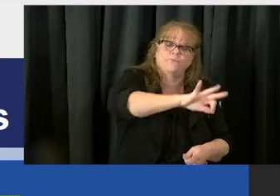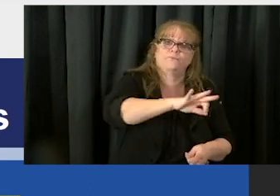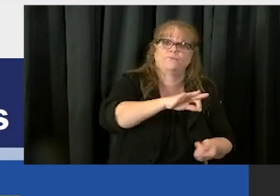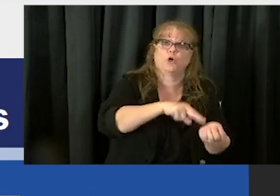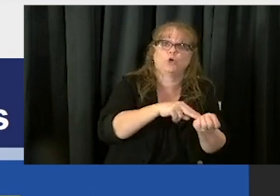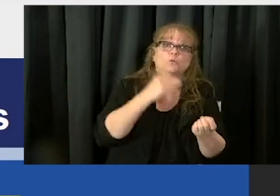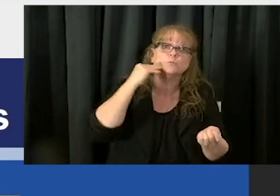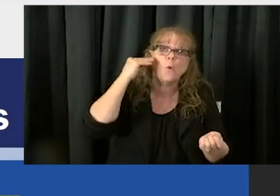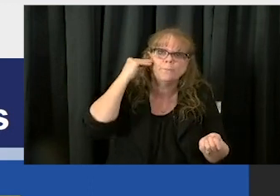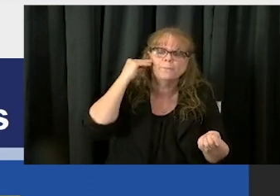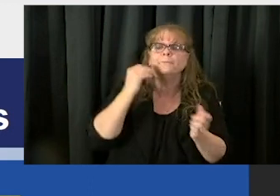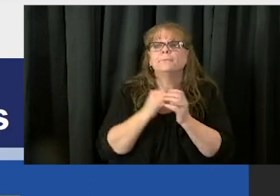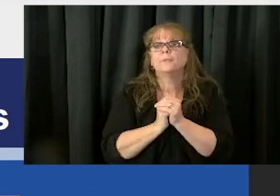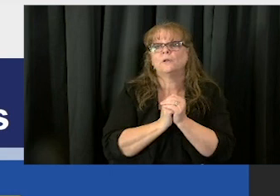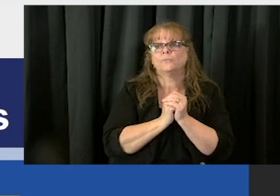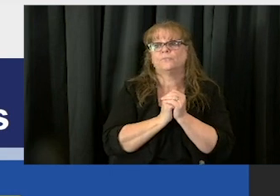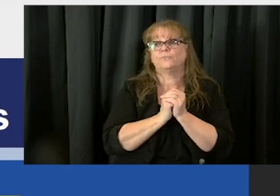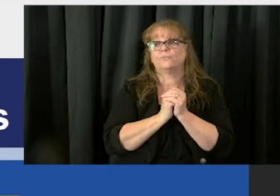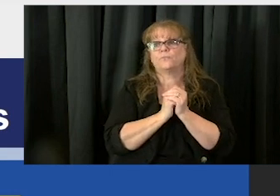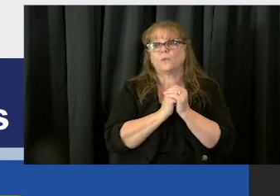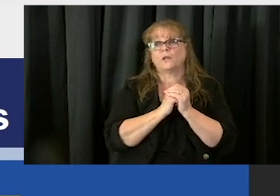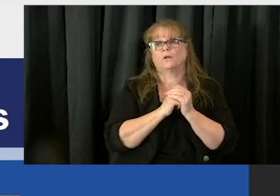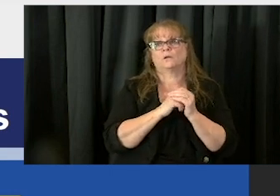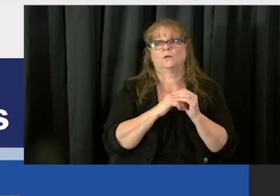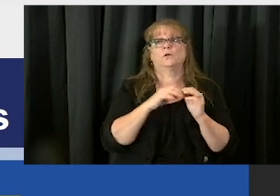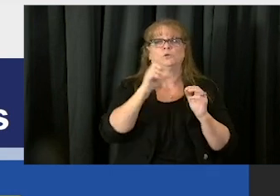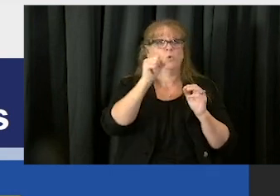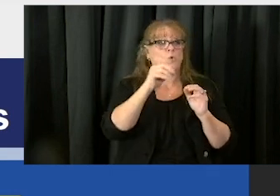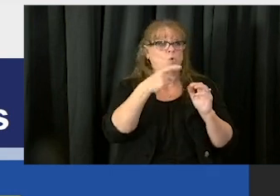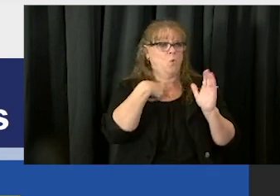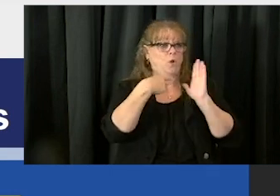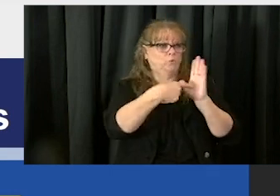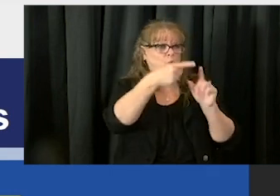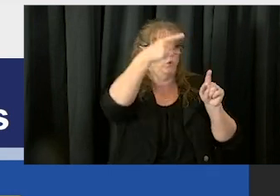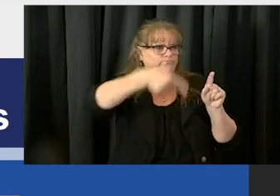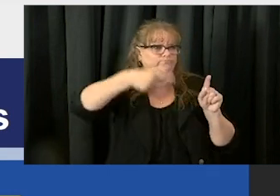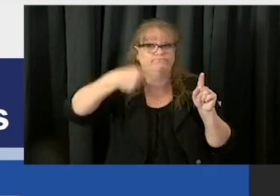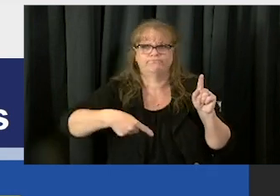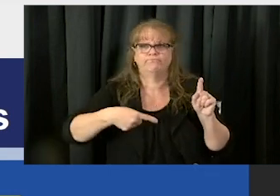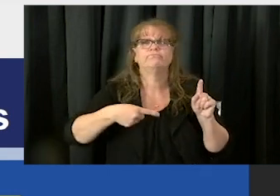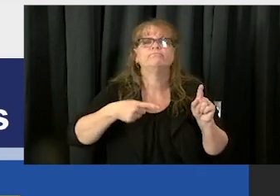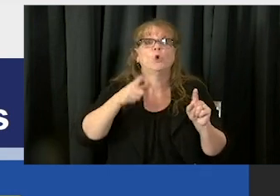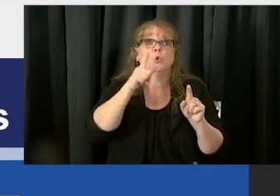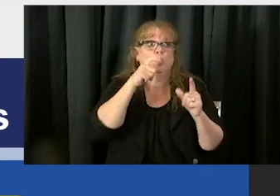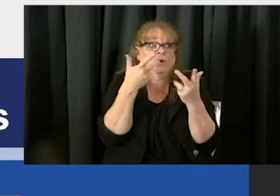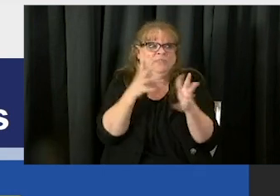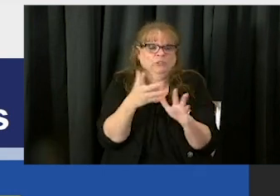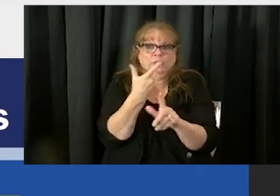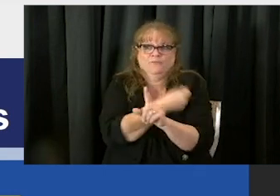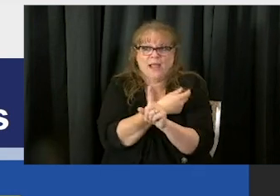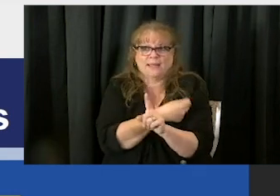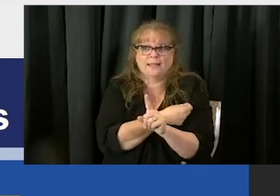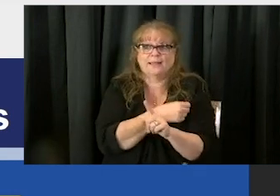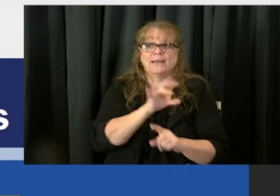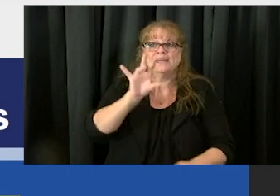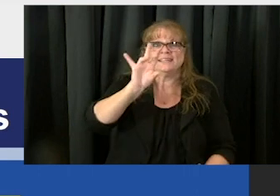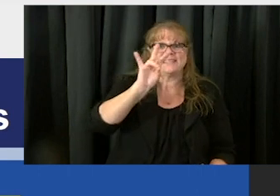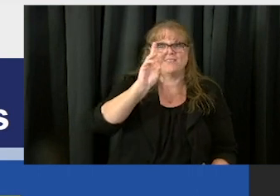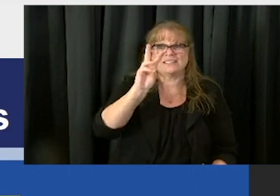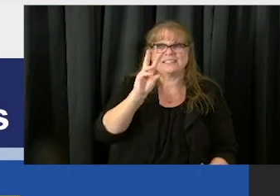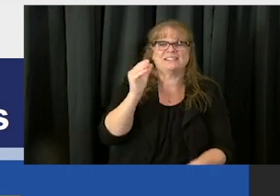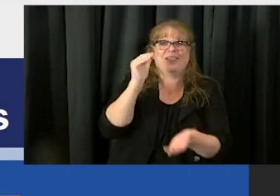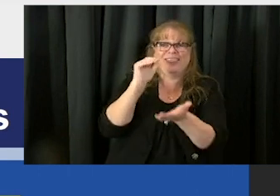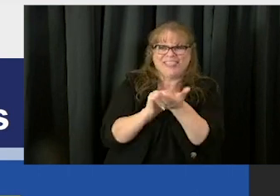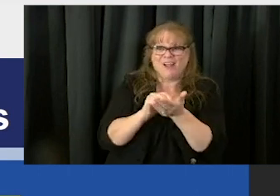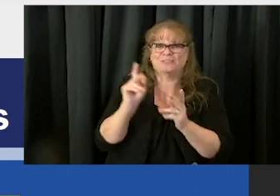1A. There's about 76,000 of the highest healthcare workers, 121,000 long-term care residents and staff.